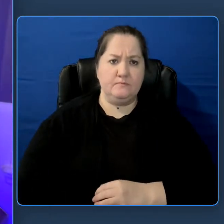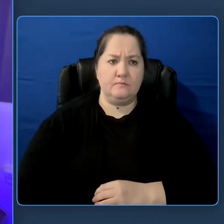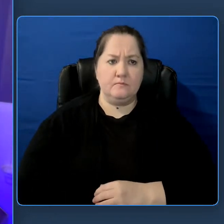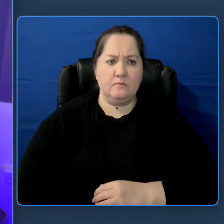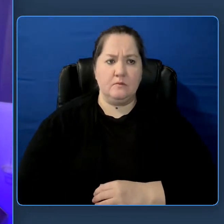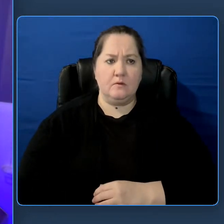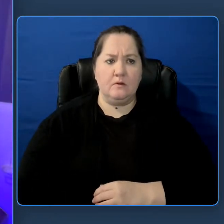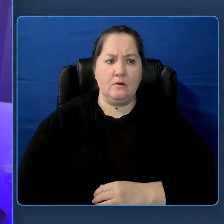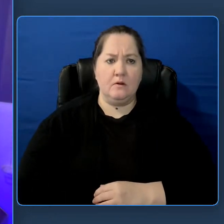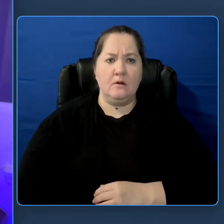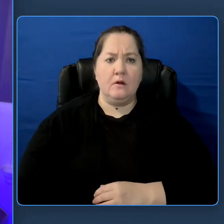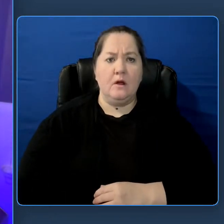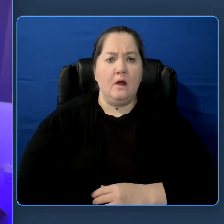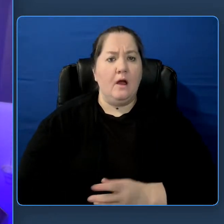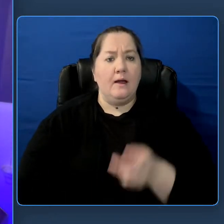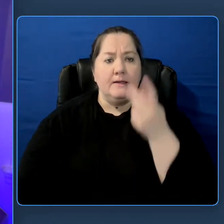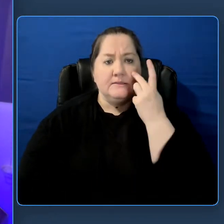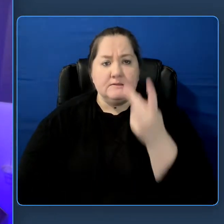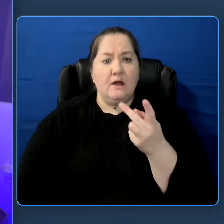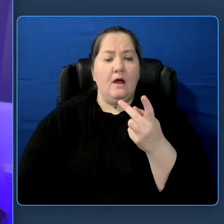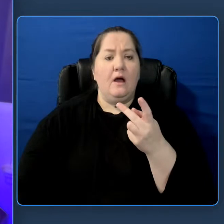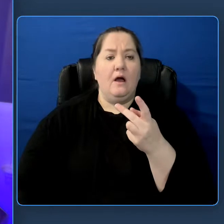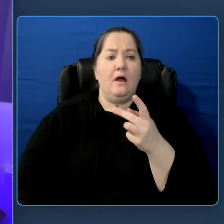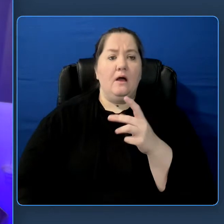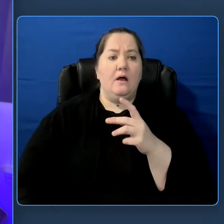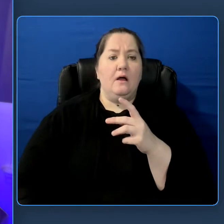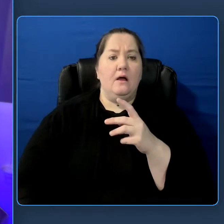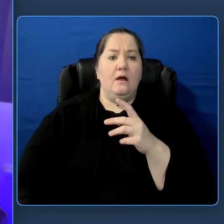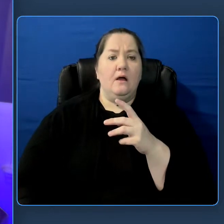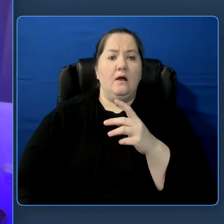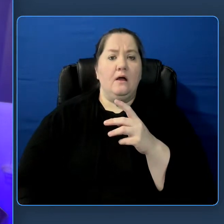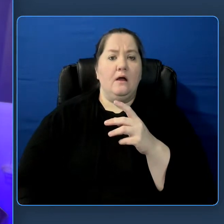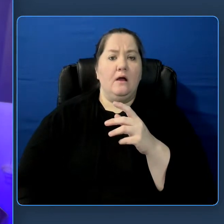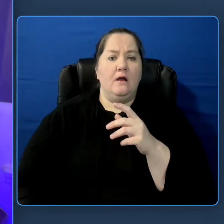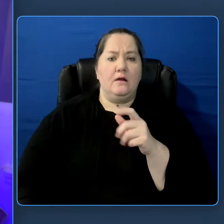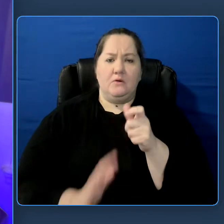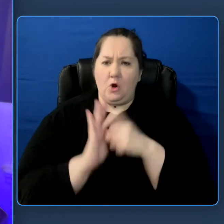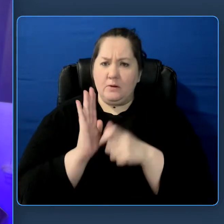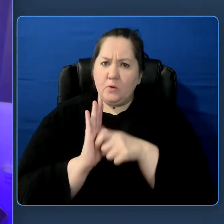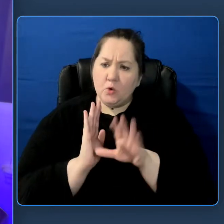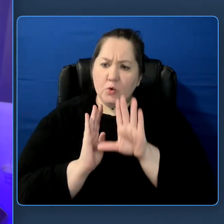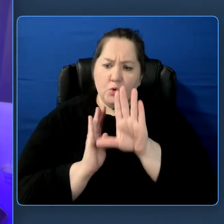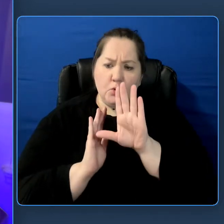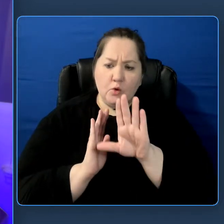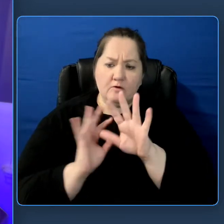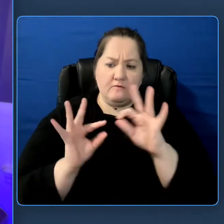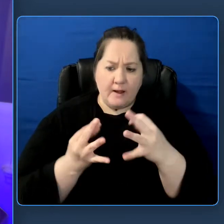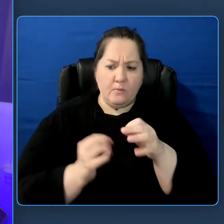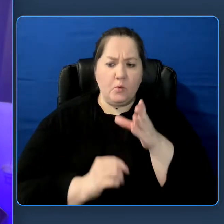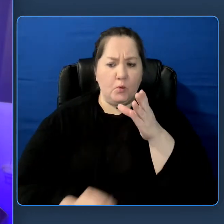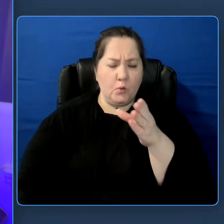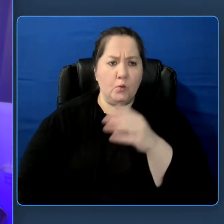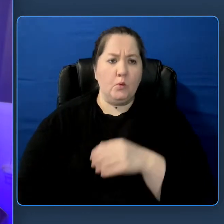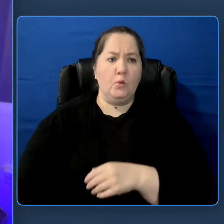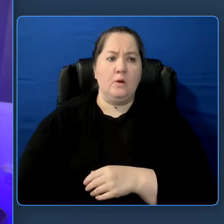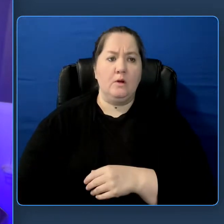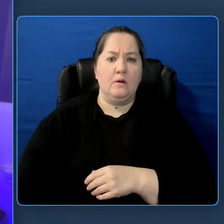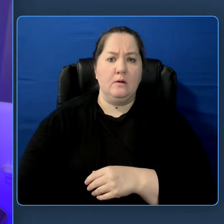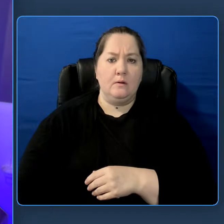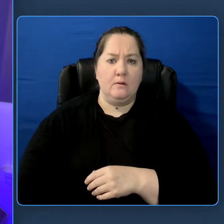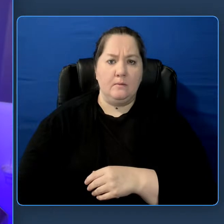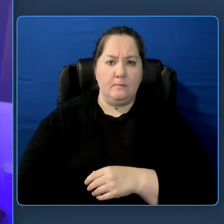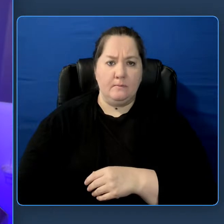So Danny, I saw a news article recently about you and your family, and it